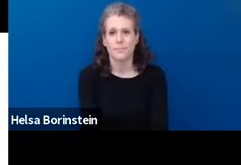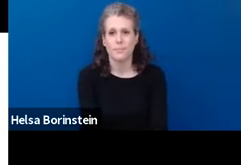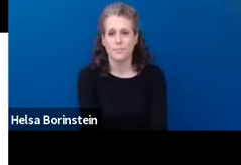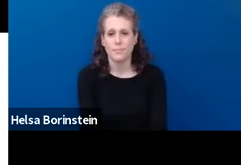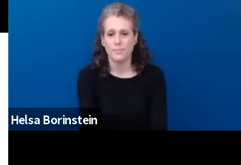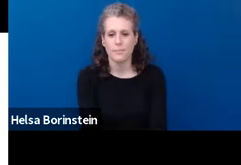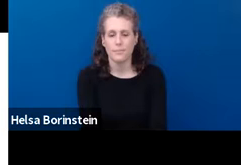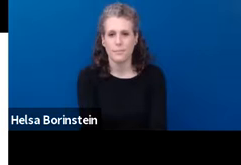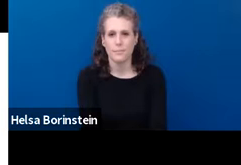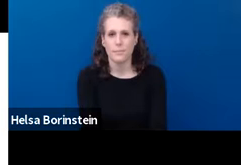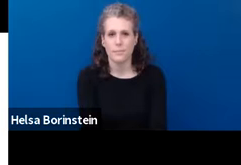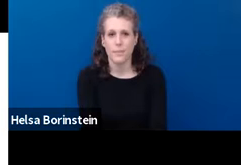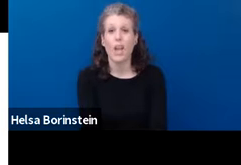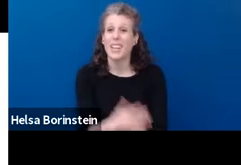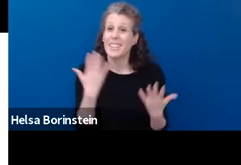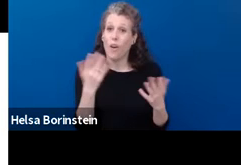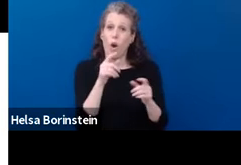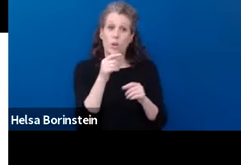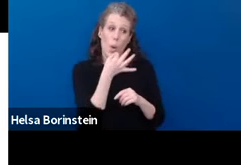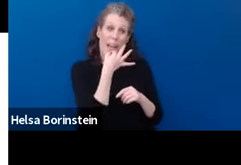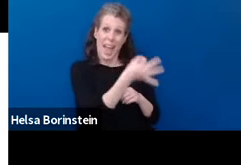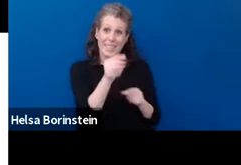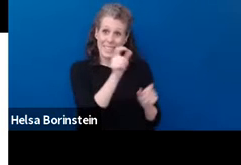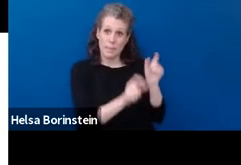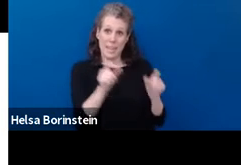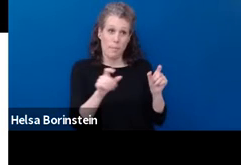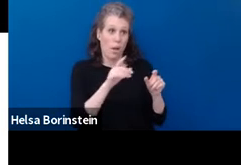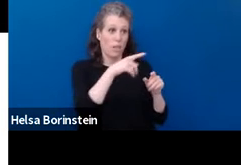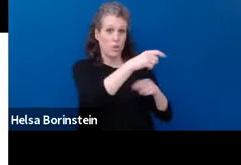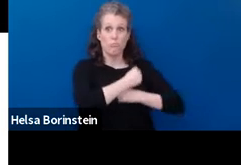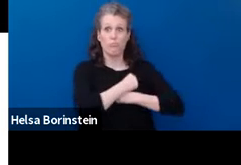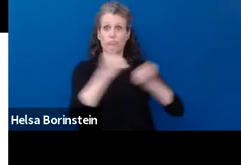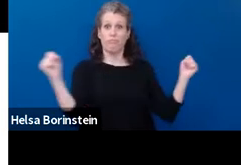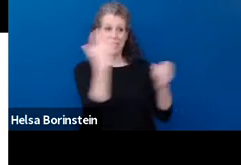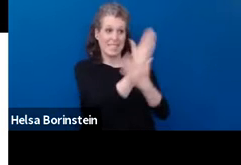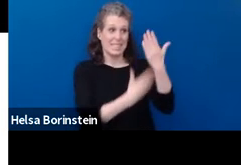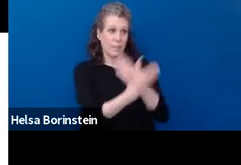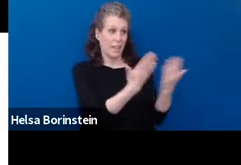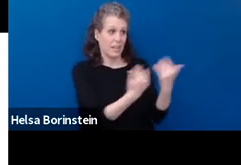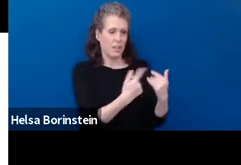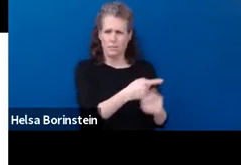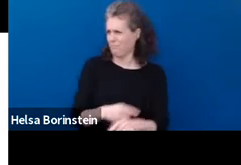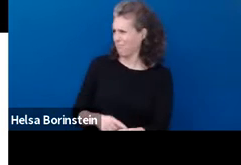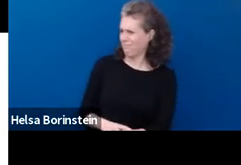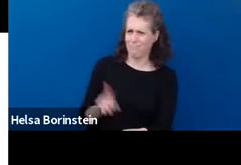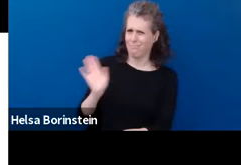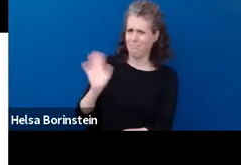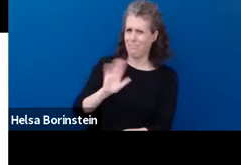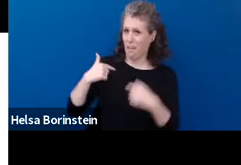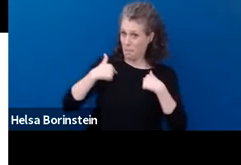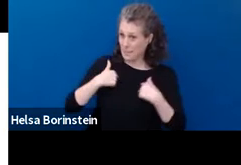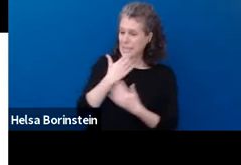outing your disabilities can sometimes be like, okay, so I don't want to be in a portal where I'm telling